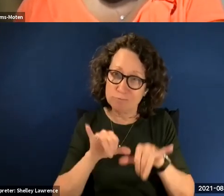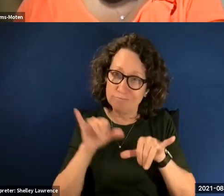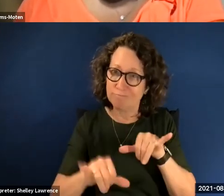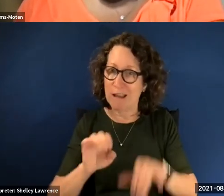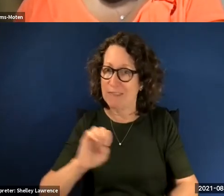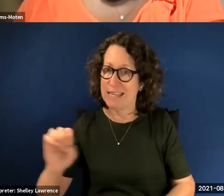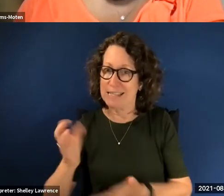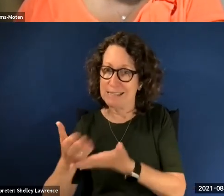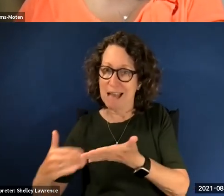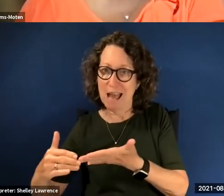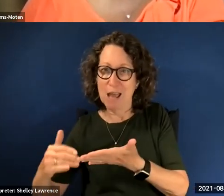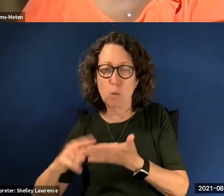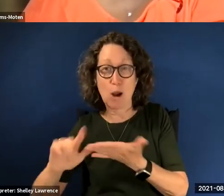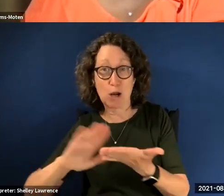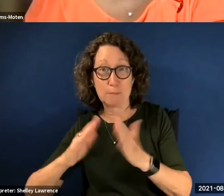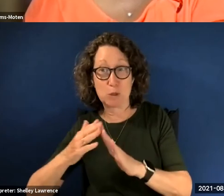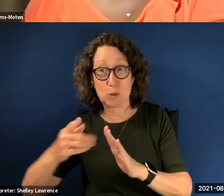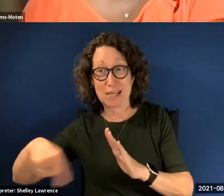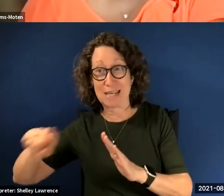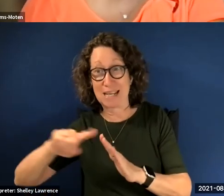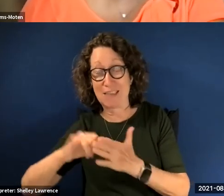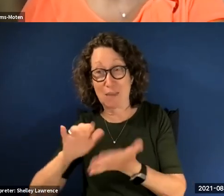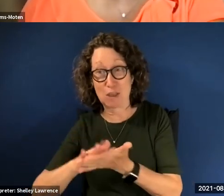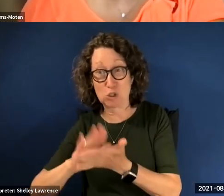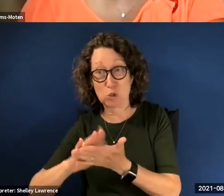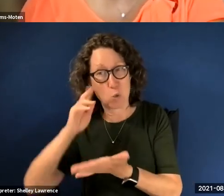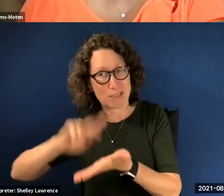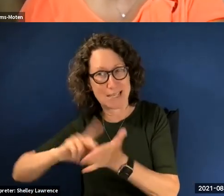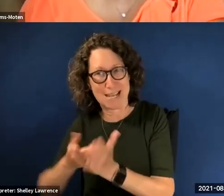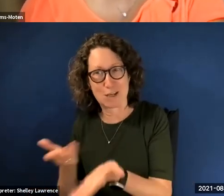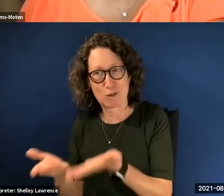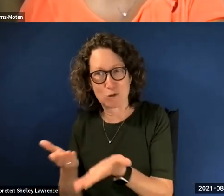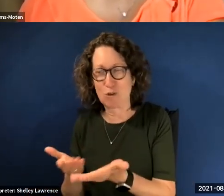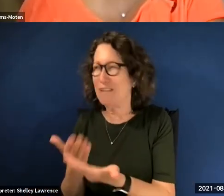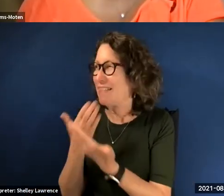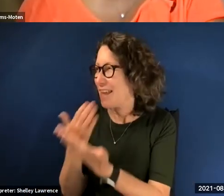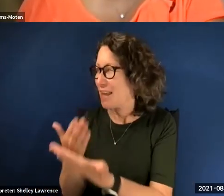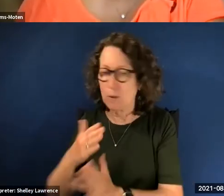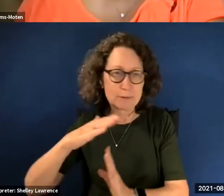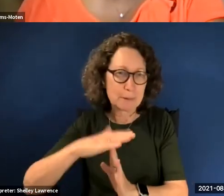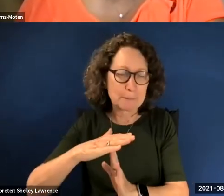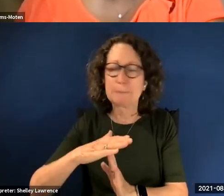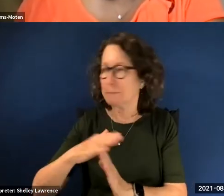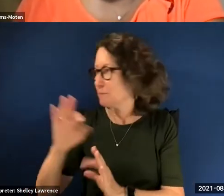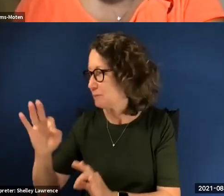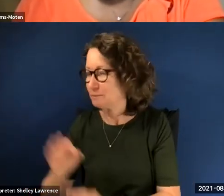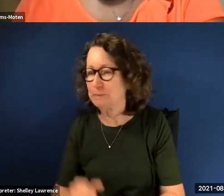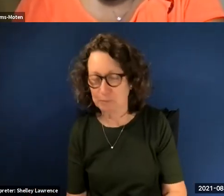side where the community that the school was intended to serve. Thank you. Thank you.